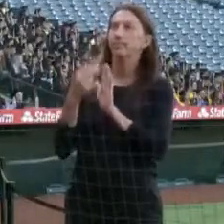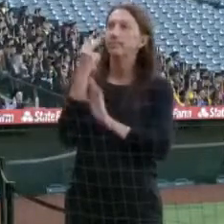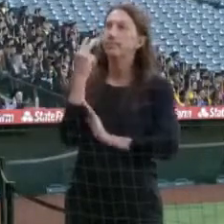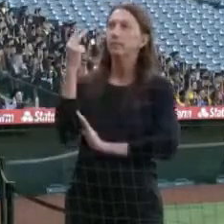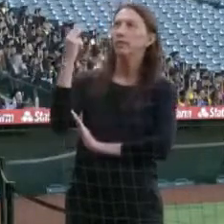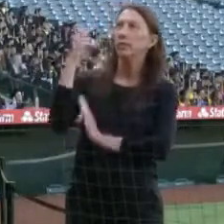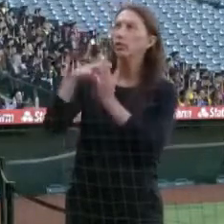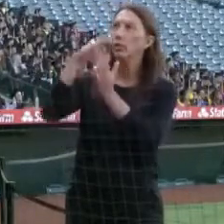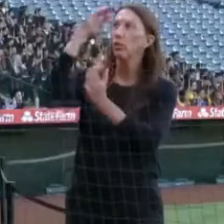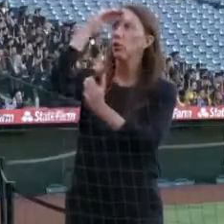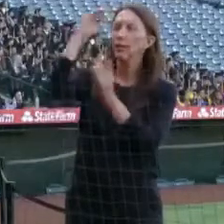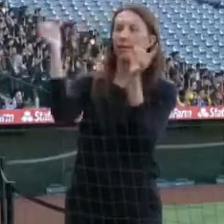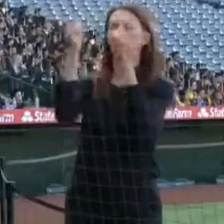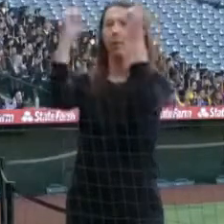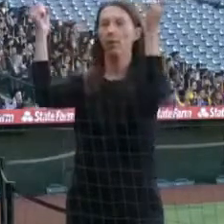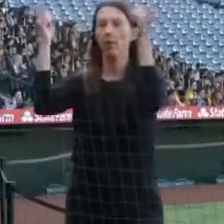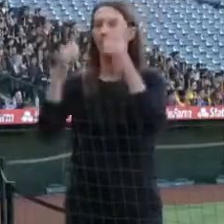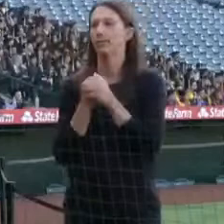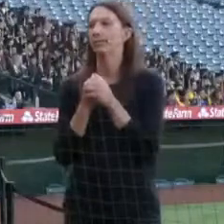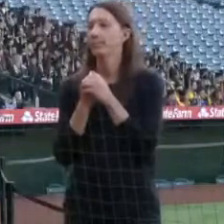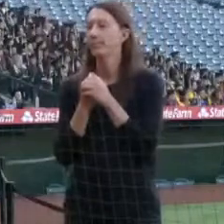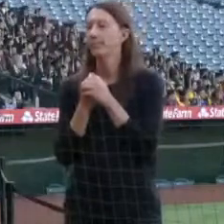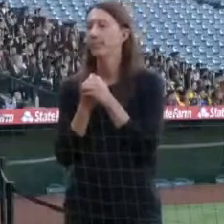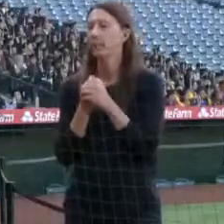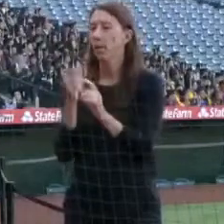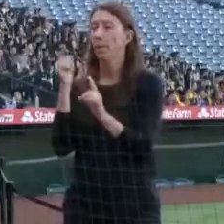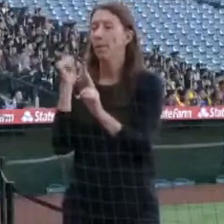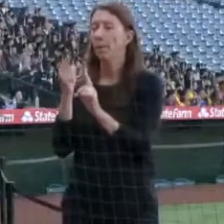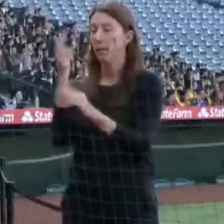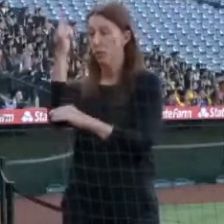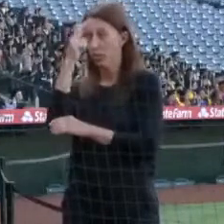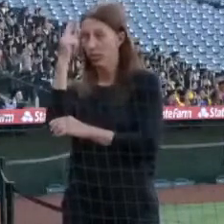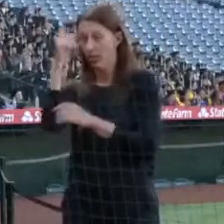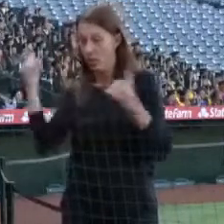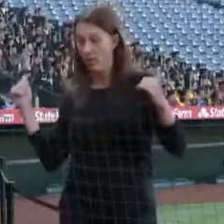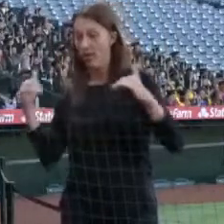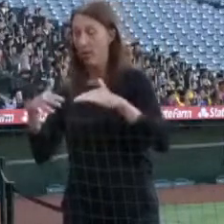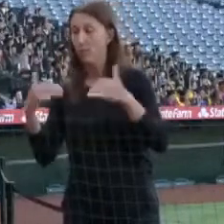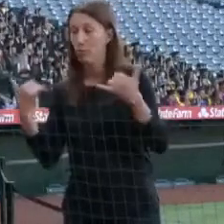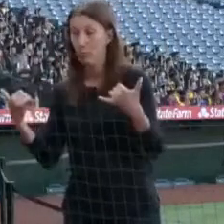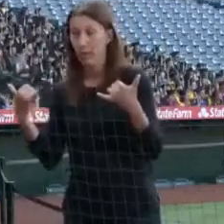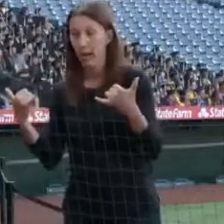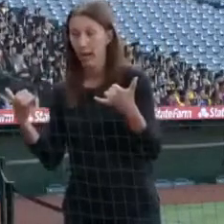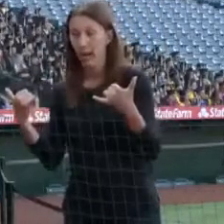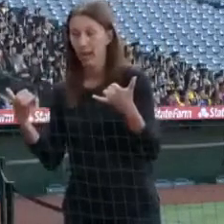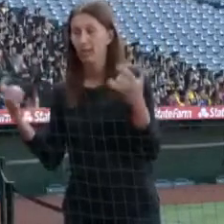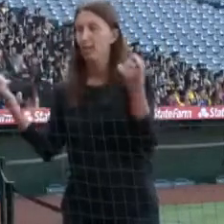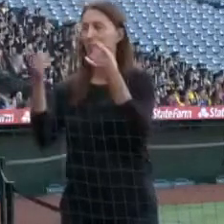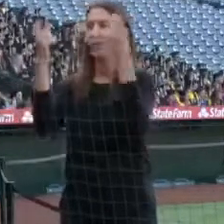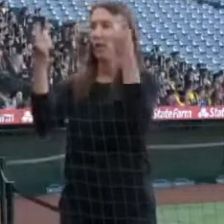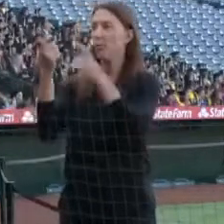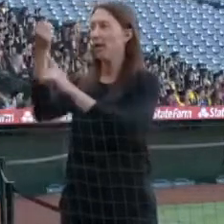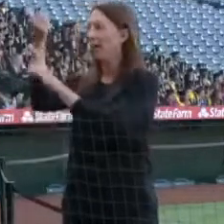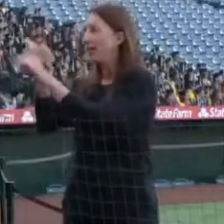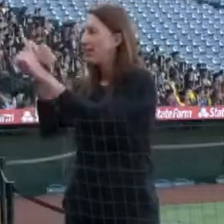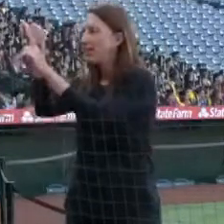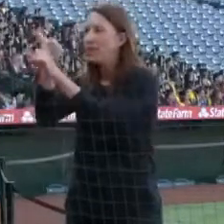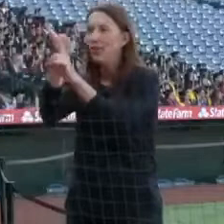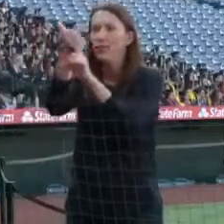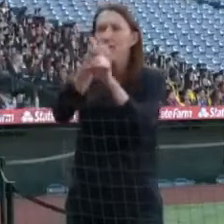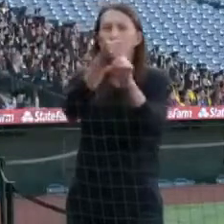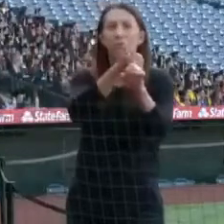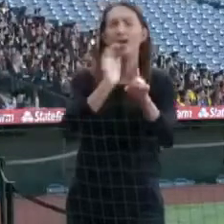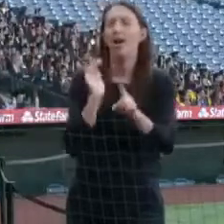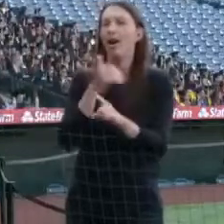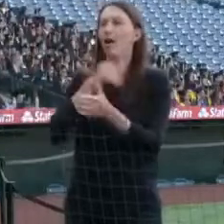and celebration. Our particular reason for gathering today is to celebrate each of you, our